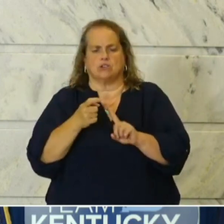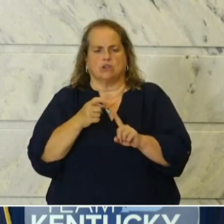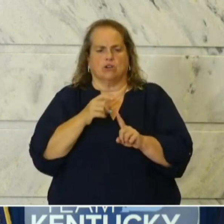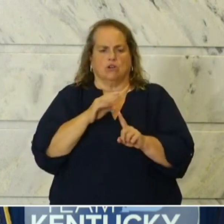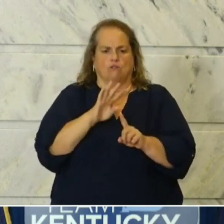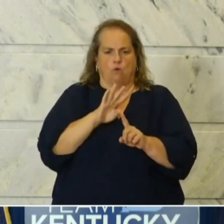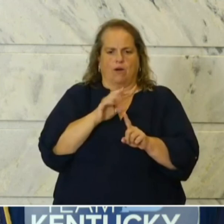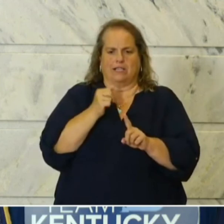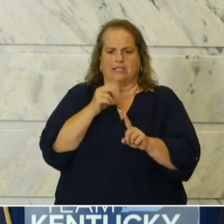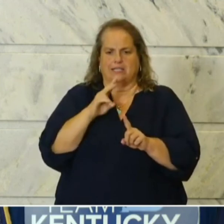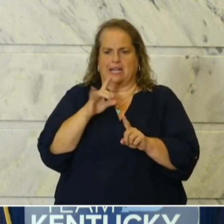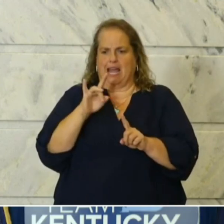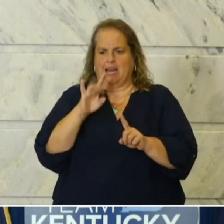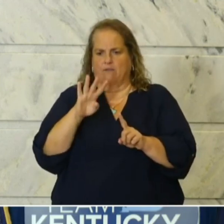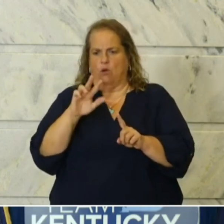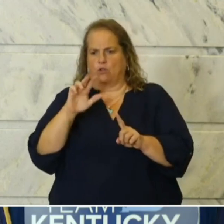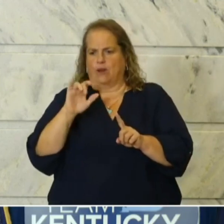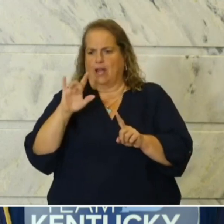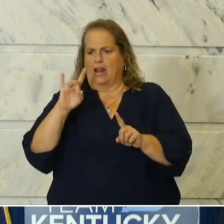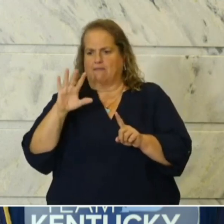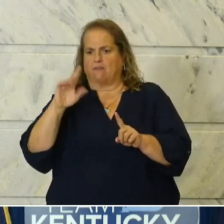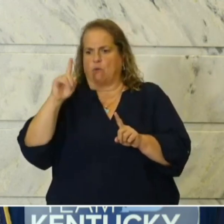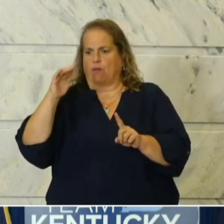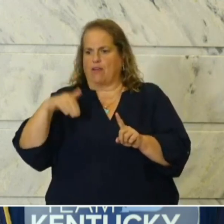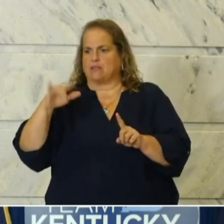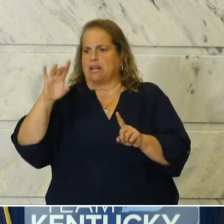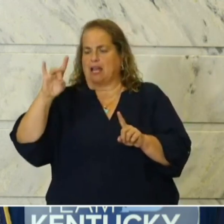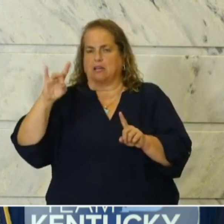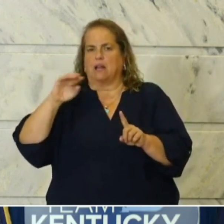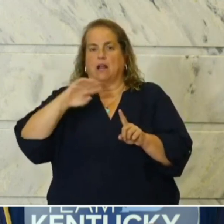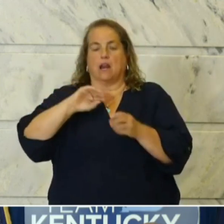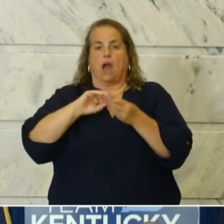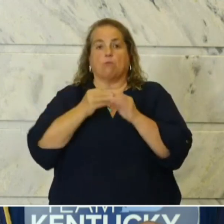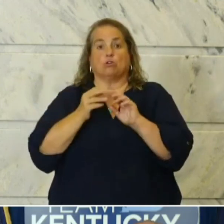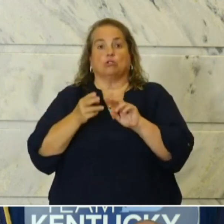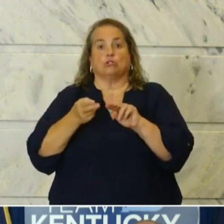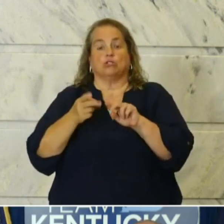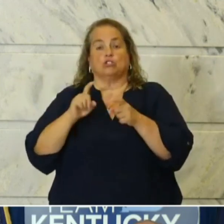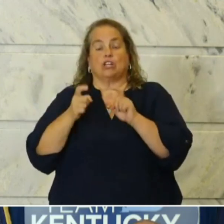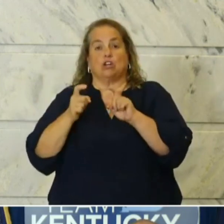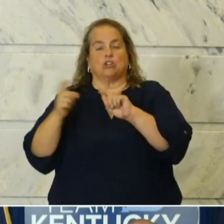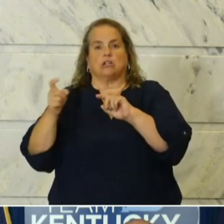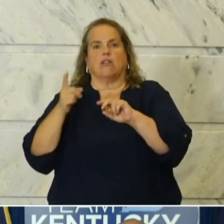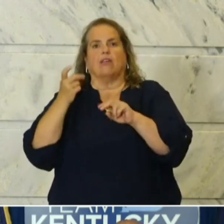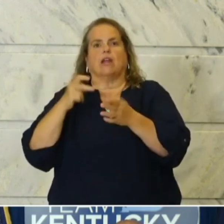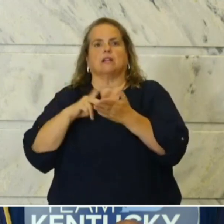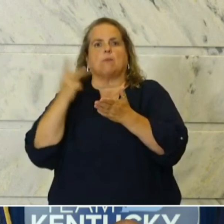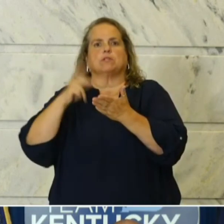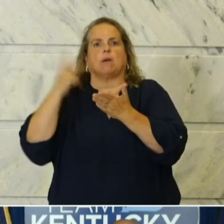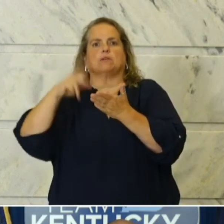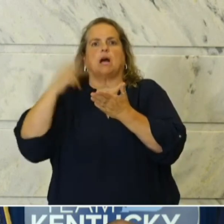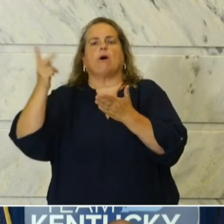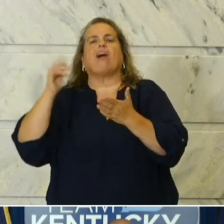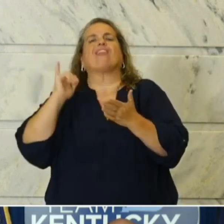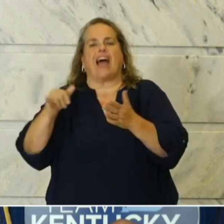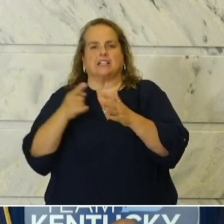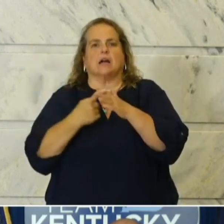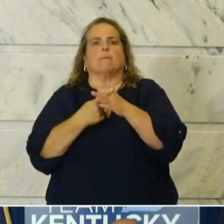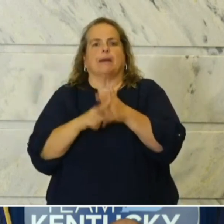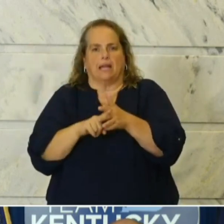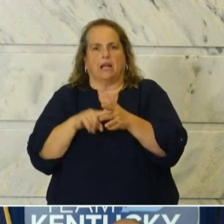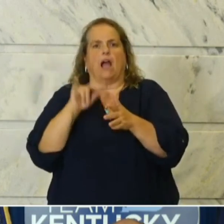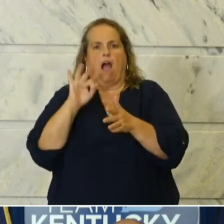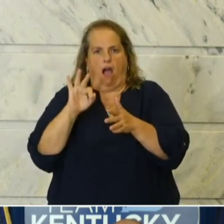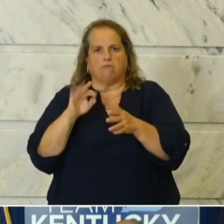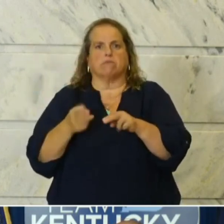84, 335, 516, 1,008. You started having near doubling. That's the beginning of an exponential